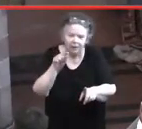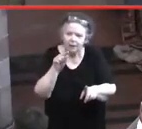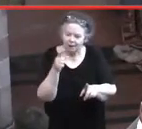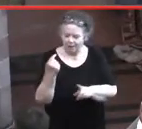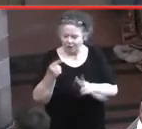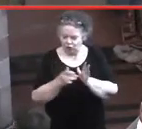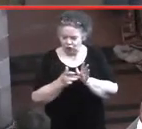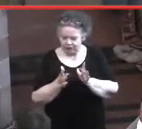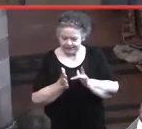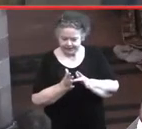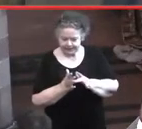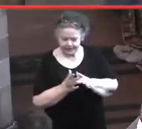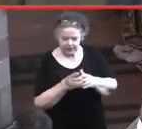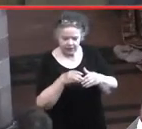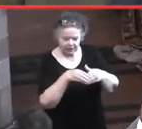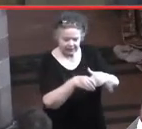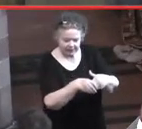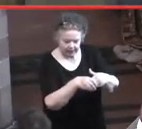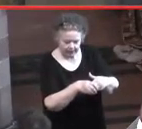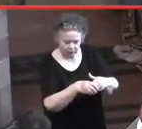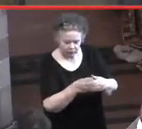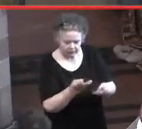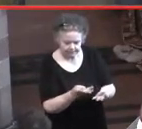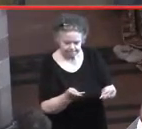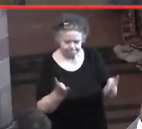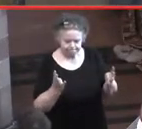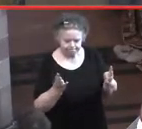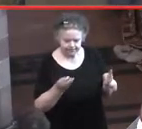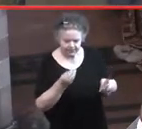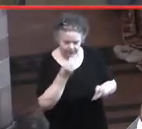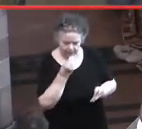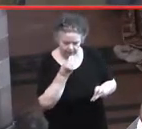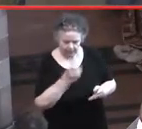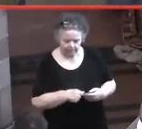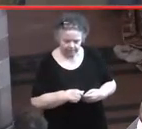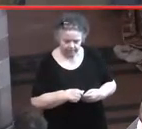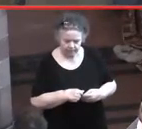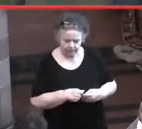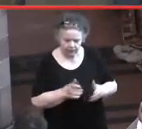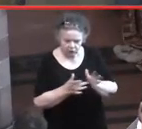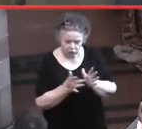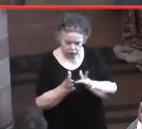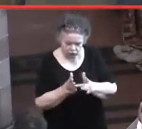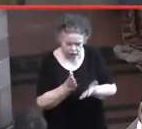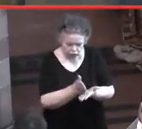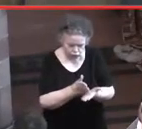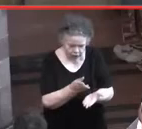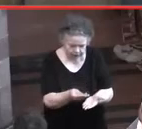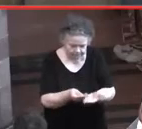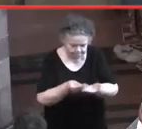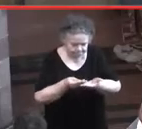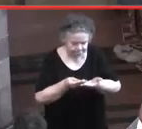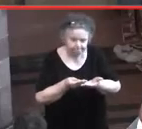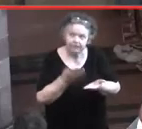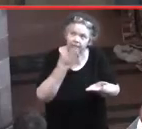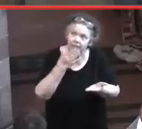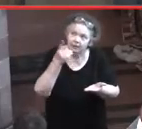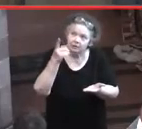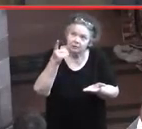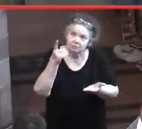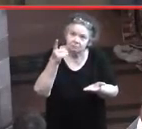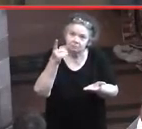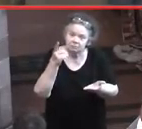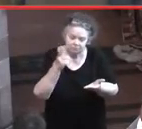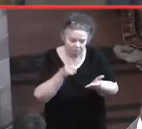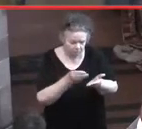his disciples, your Son Jesus took bread and gave you thanks.